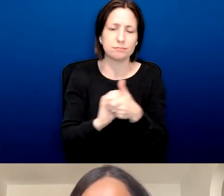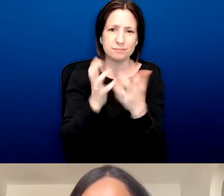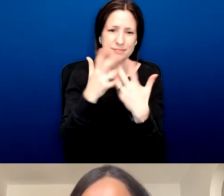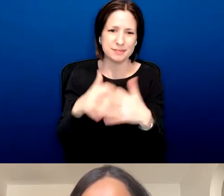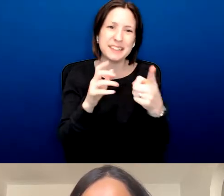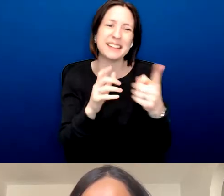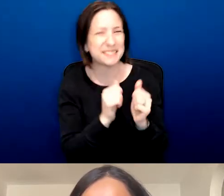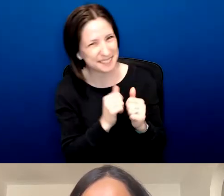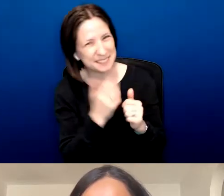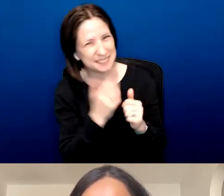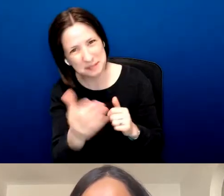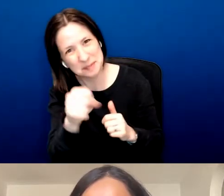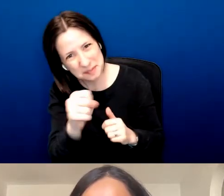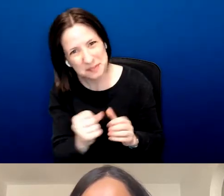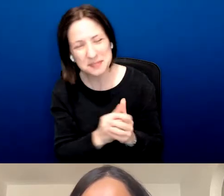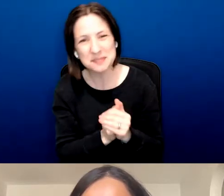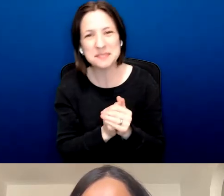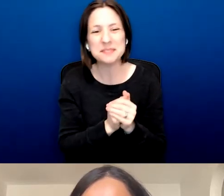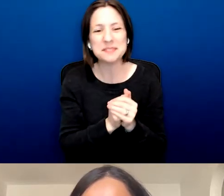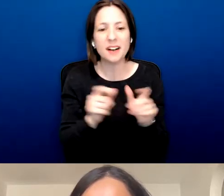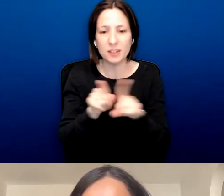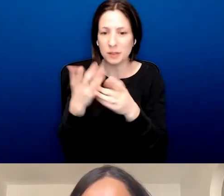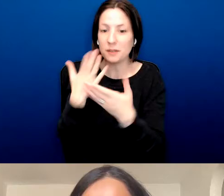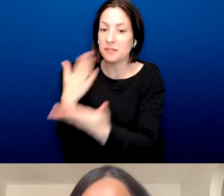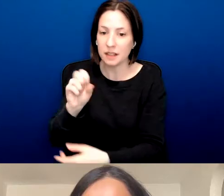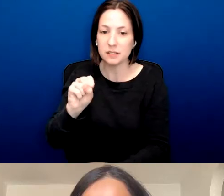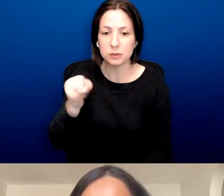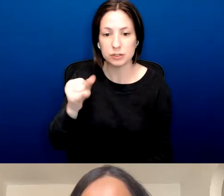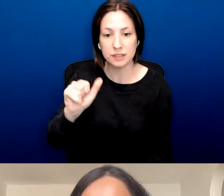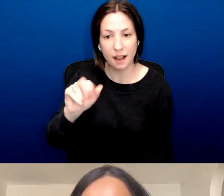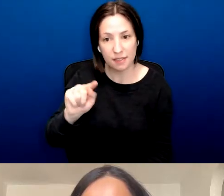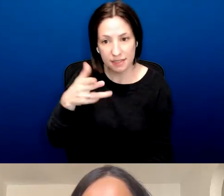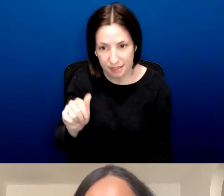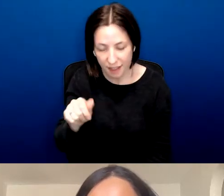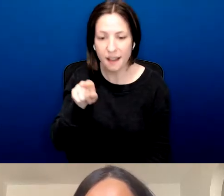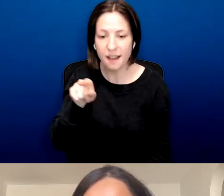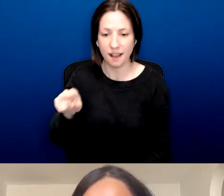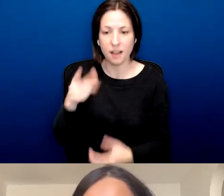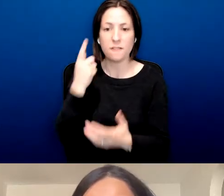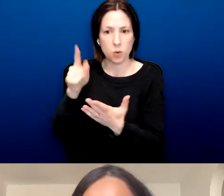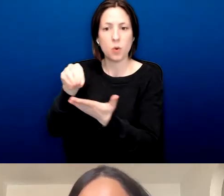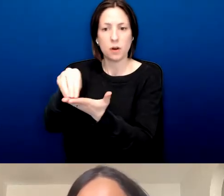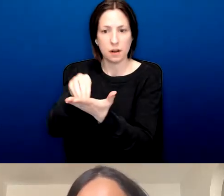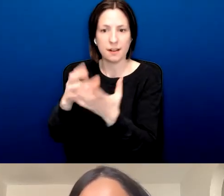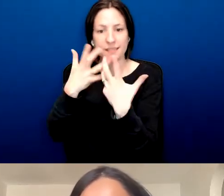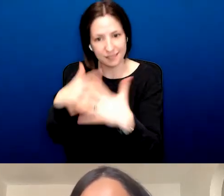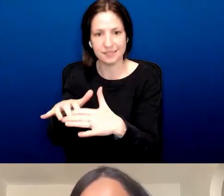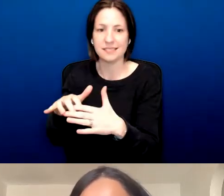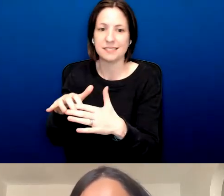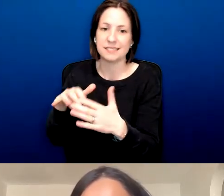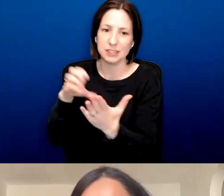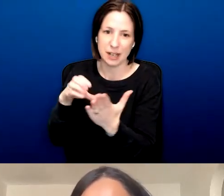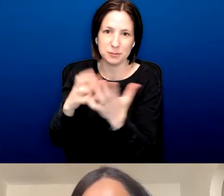yes, thank you. And I also want to thank Sujata and Vijeta for actually making this chapter happen.